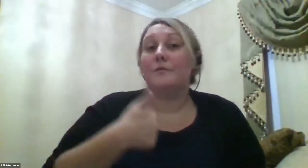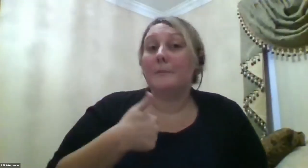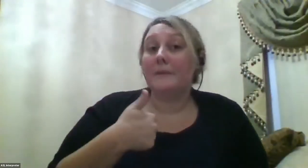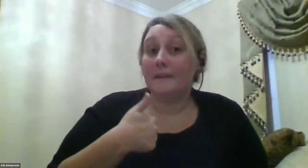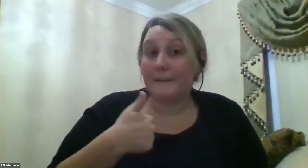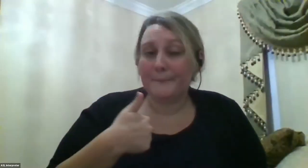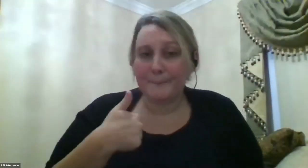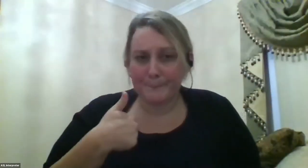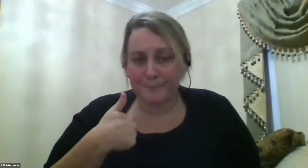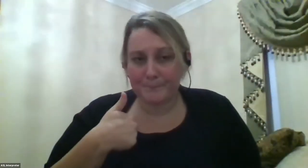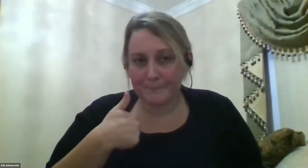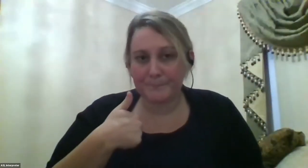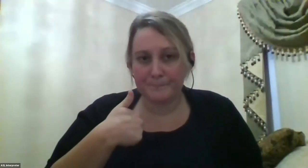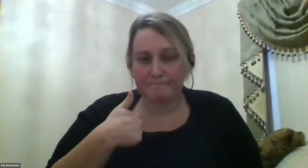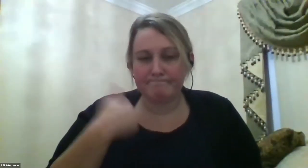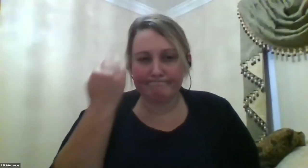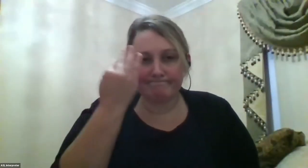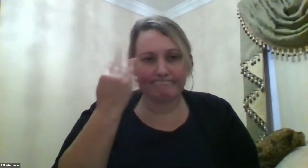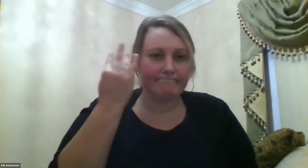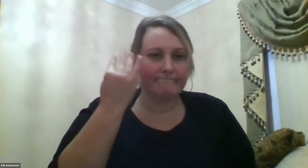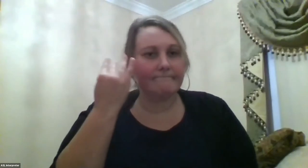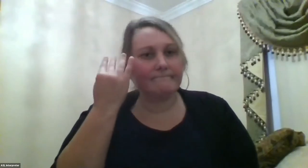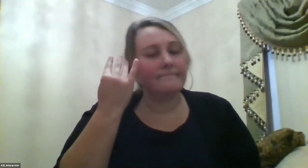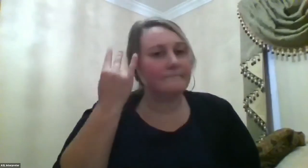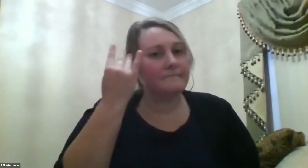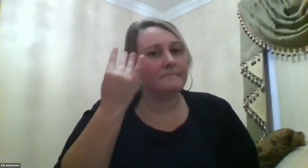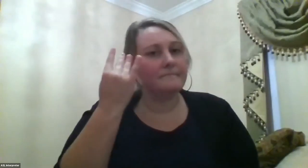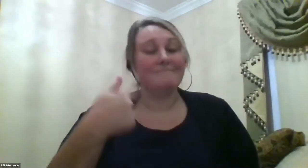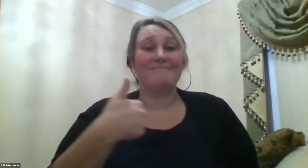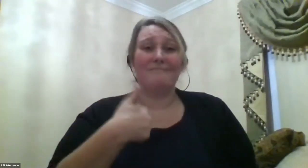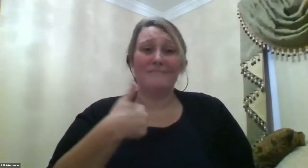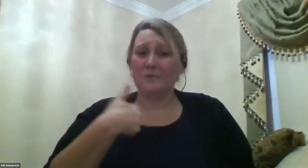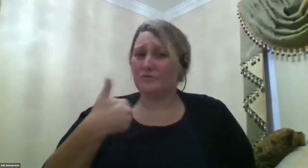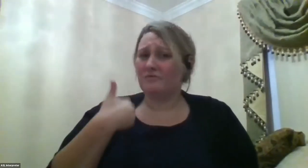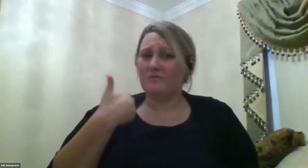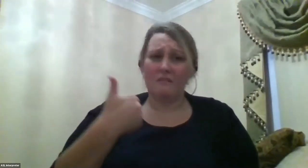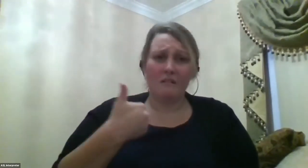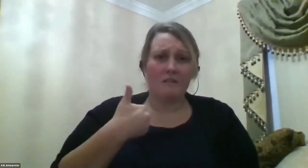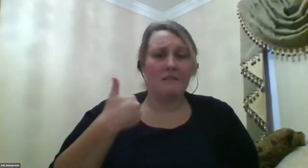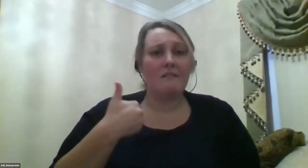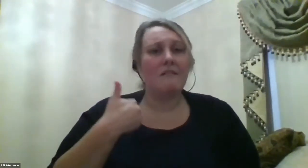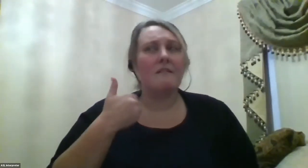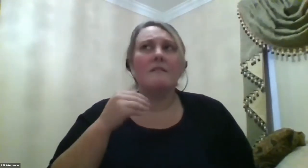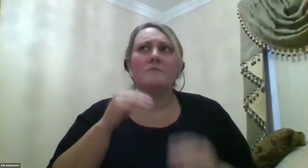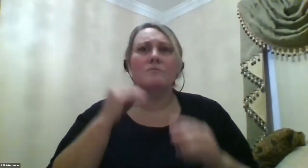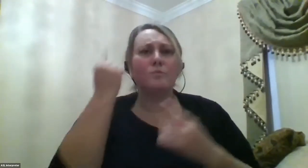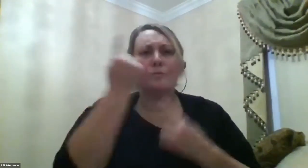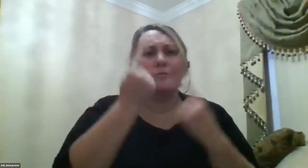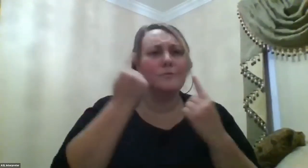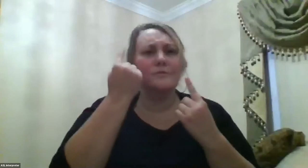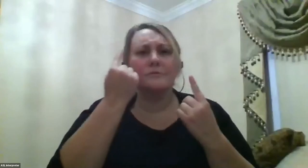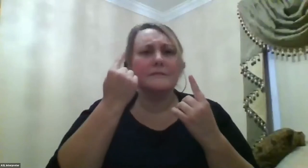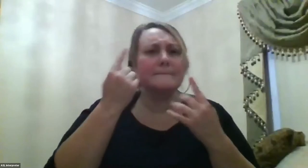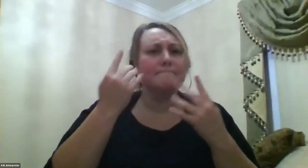at, when I was very young and looking for those things, a lot of that sensibility, I was able to find actually in